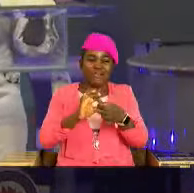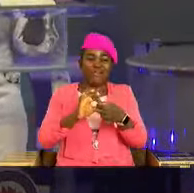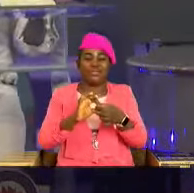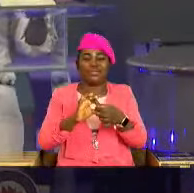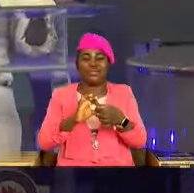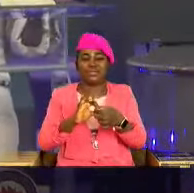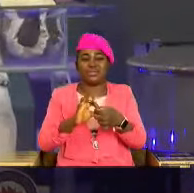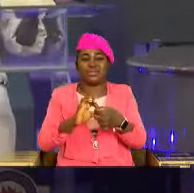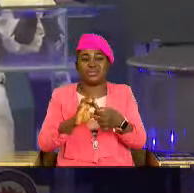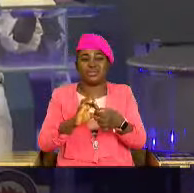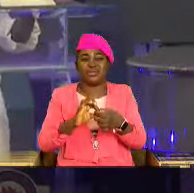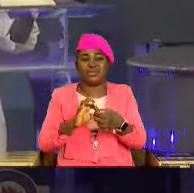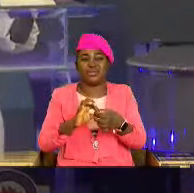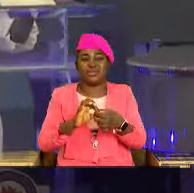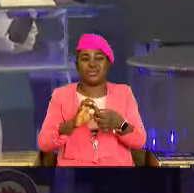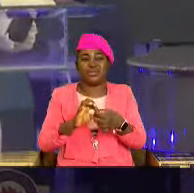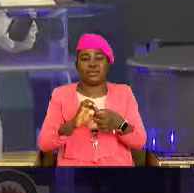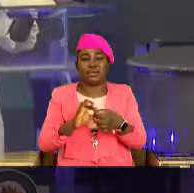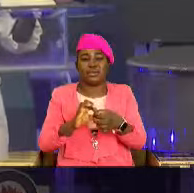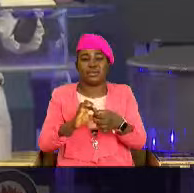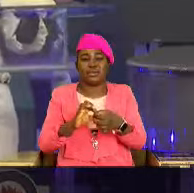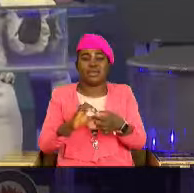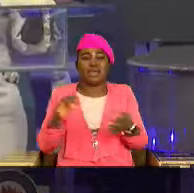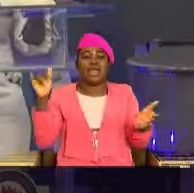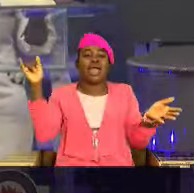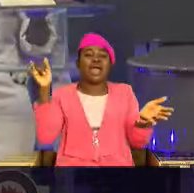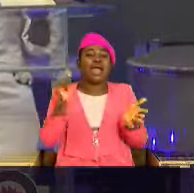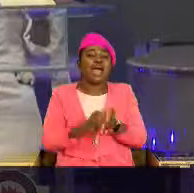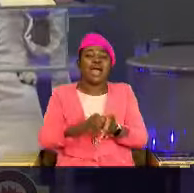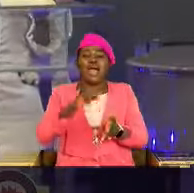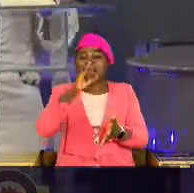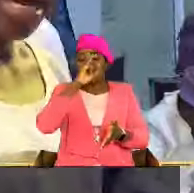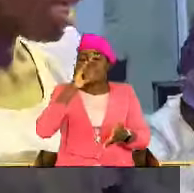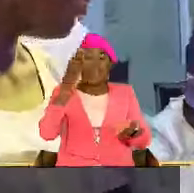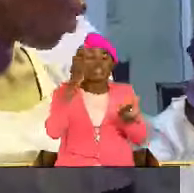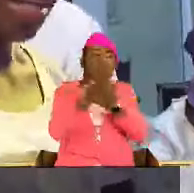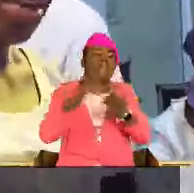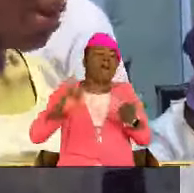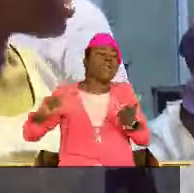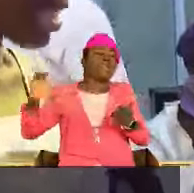Witchcraft that is blocking my star from